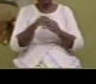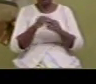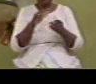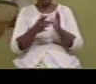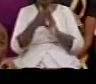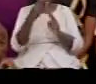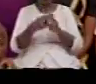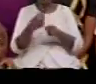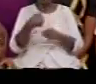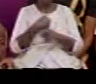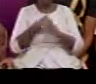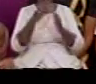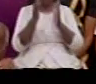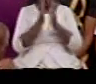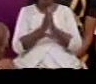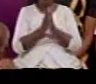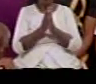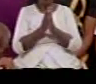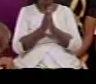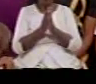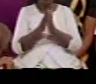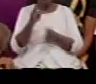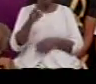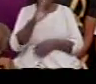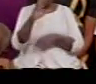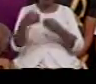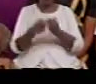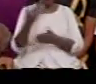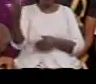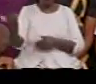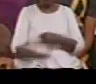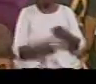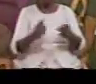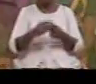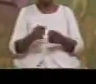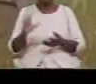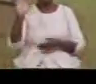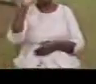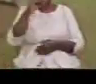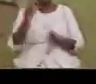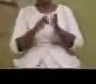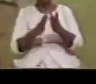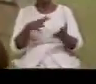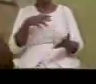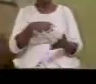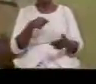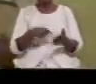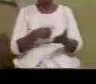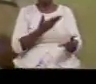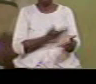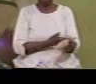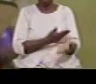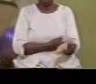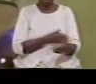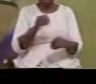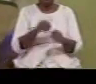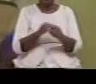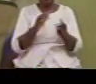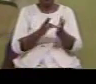have prayed. You are welcome to start the scripture teaching this morning in Jesus'